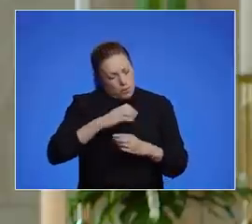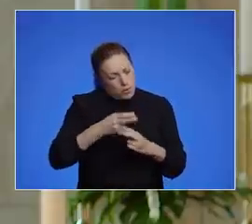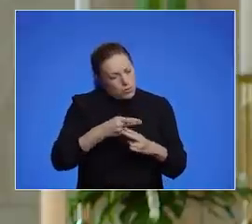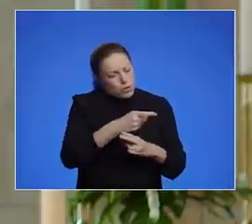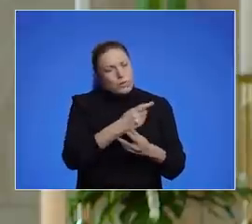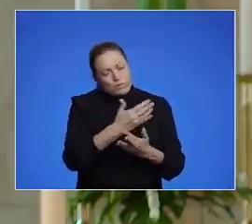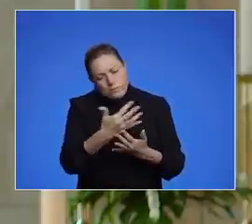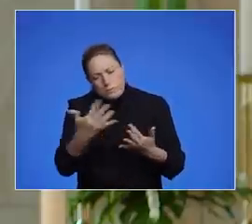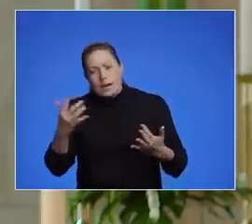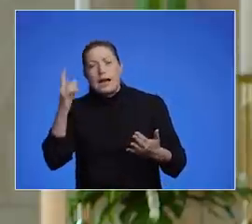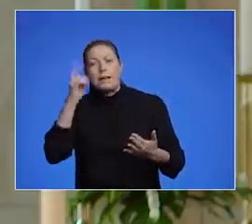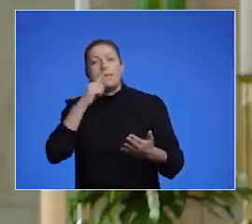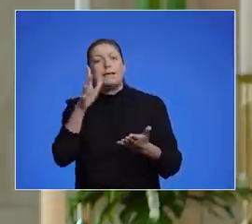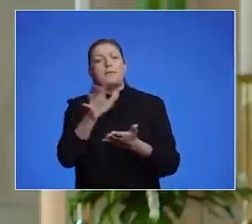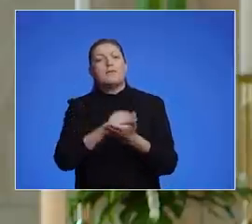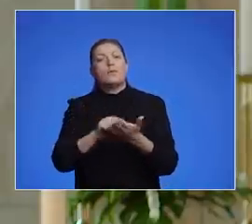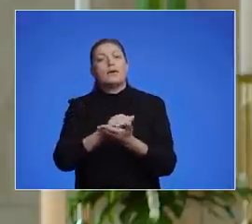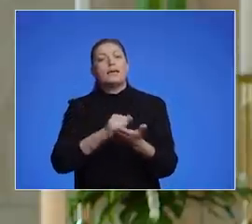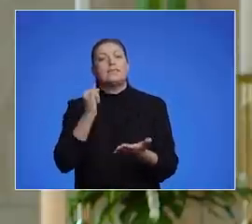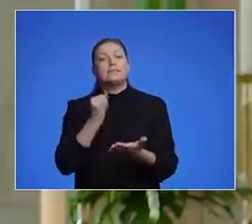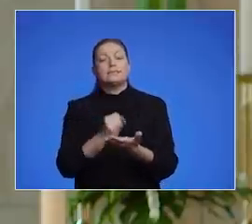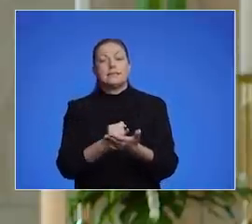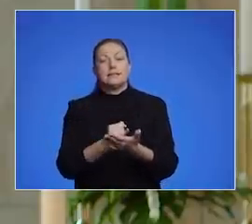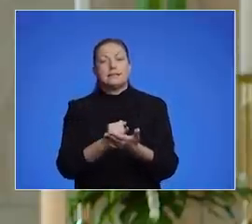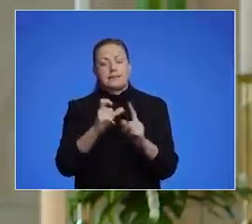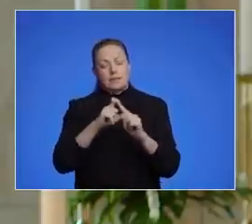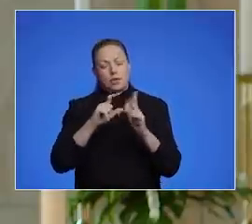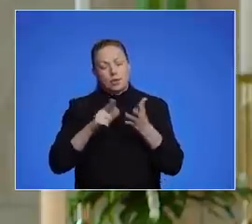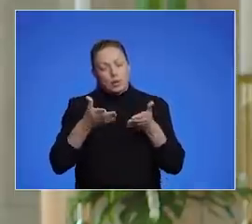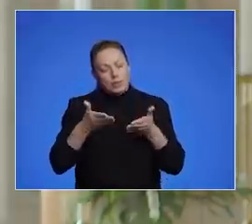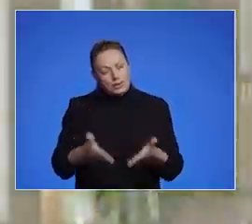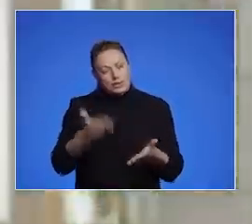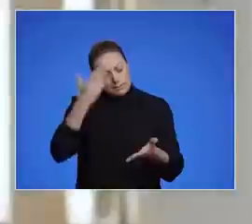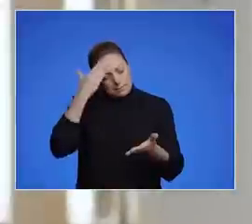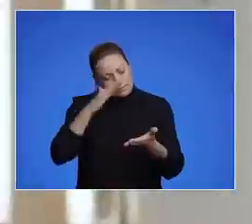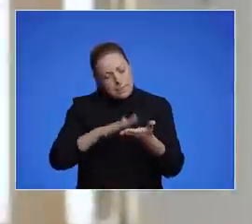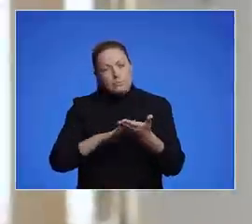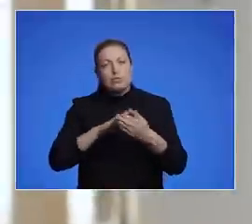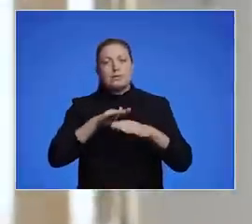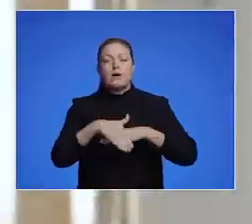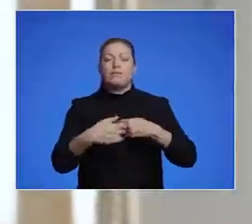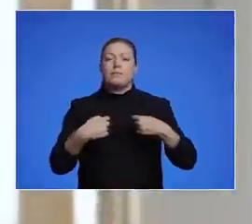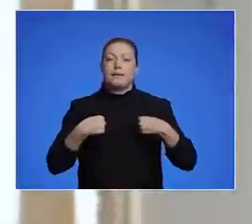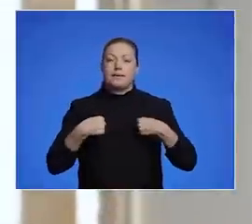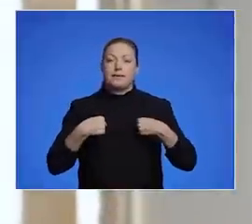and for many for the forgiveness of sins. Do this in memory of me."